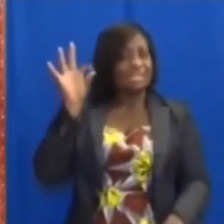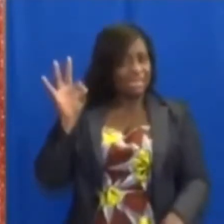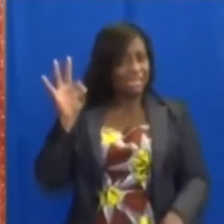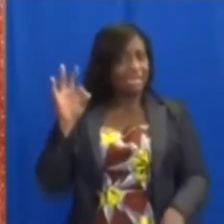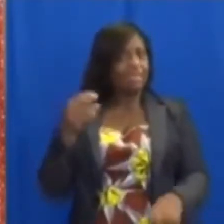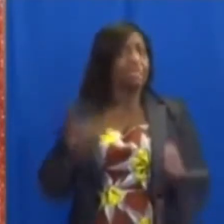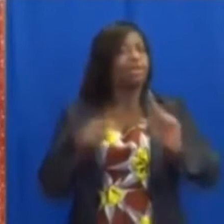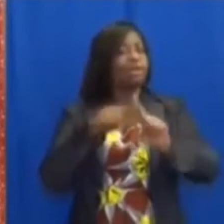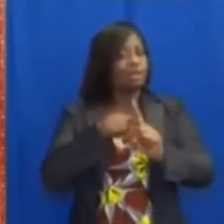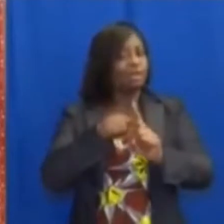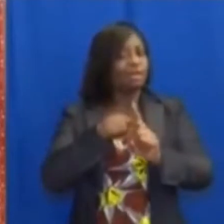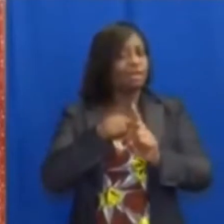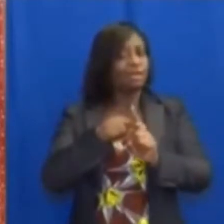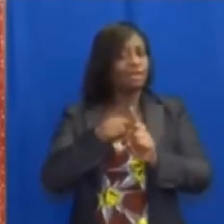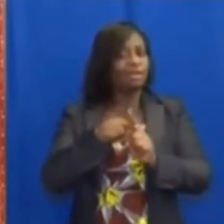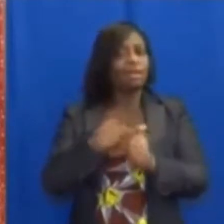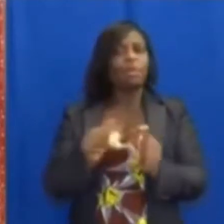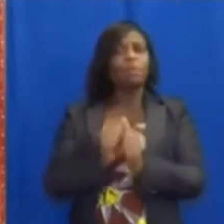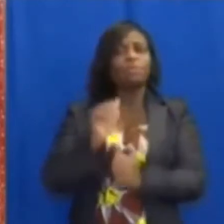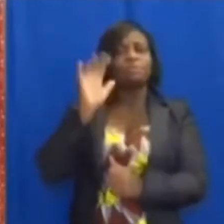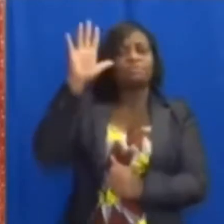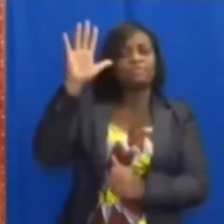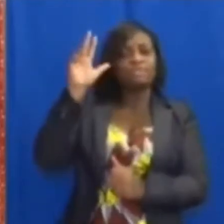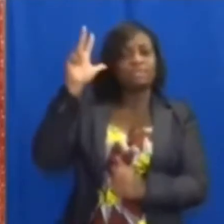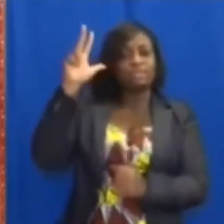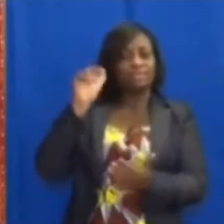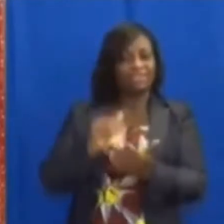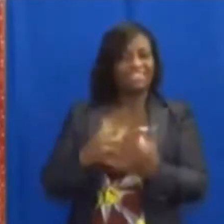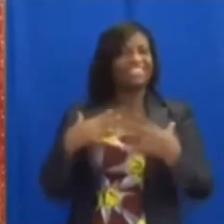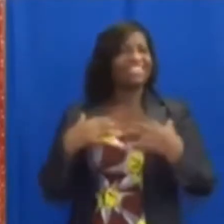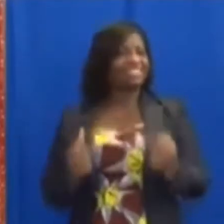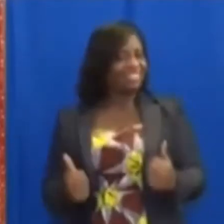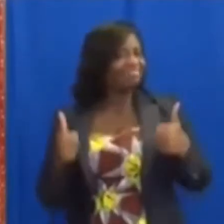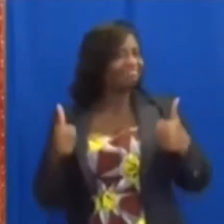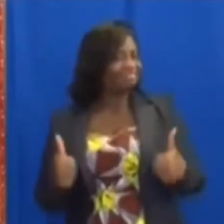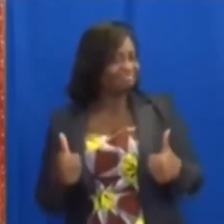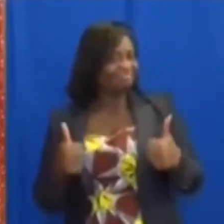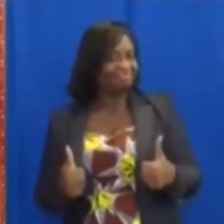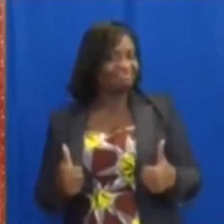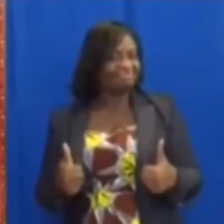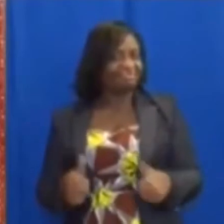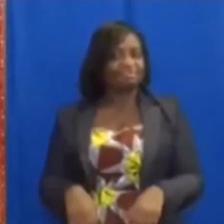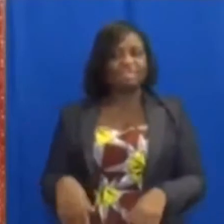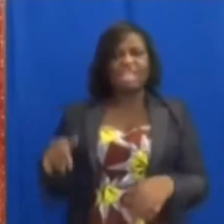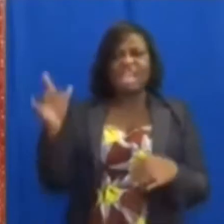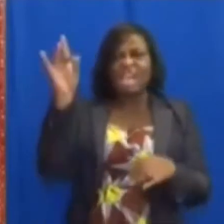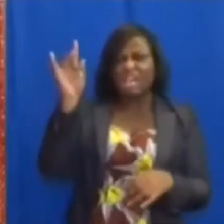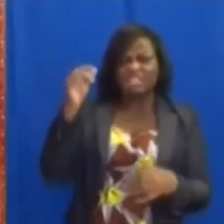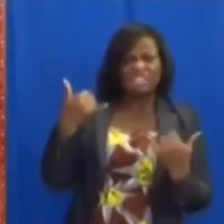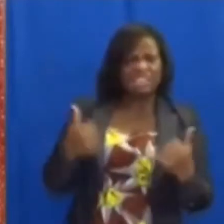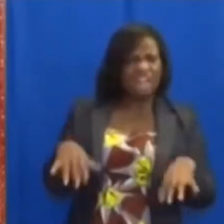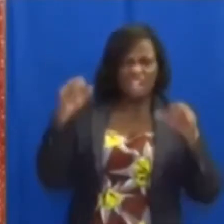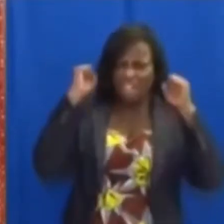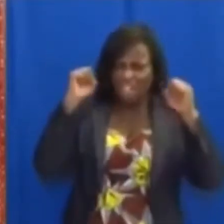879 cases, with 53,005 recoveries, 18 severely